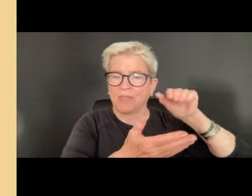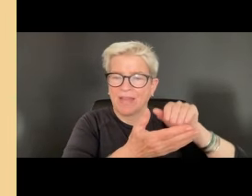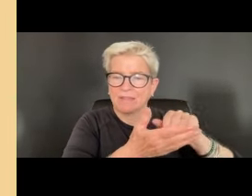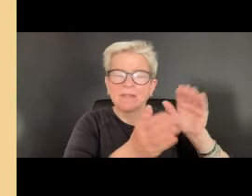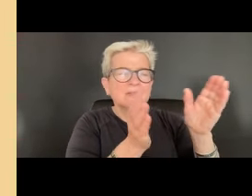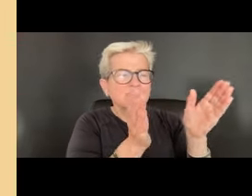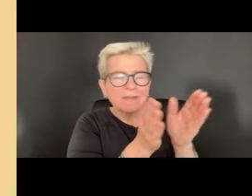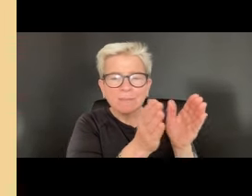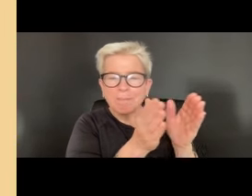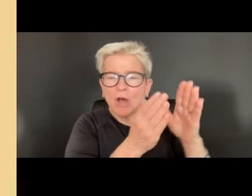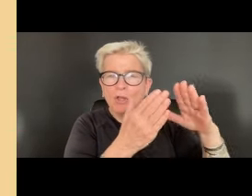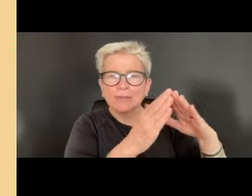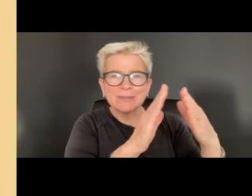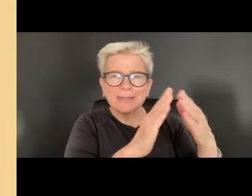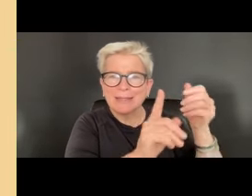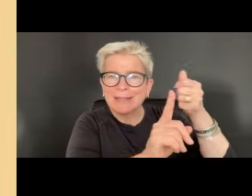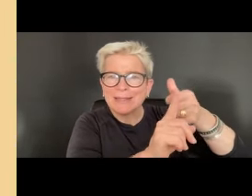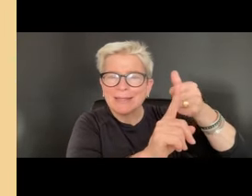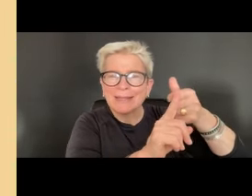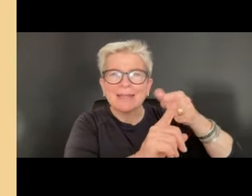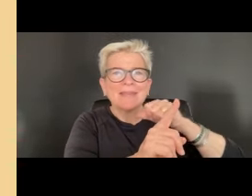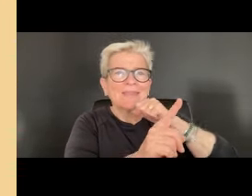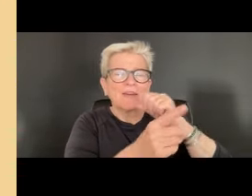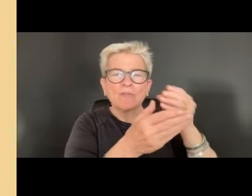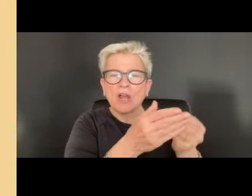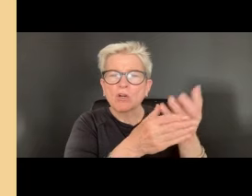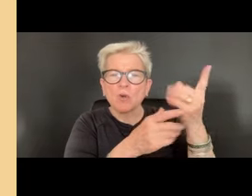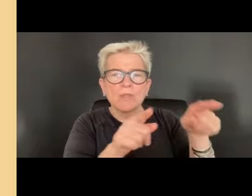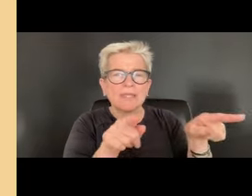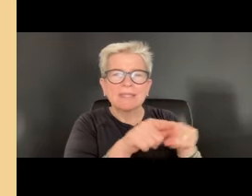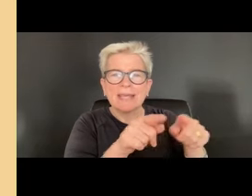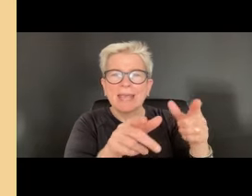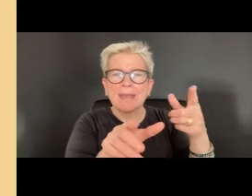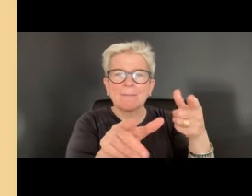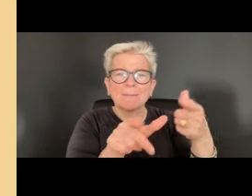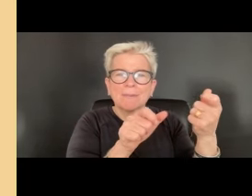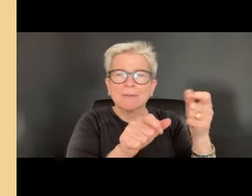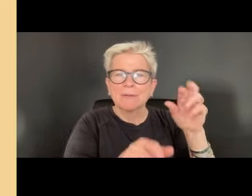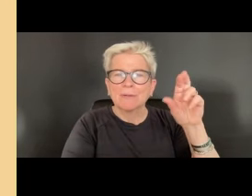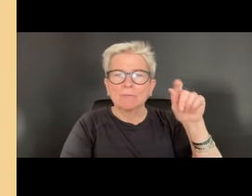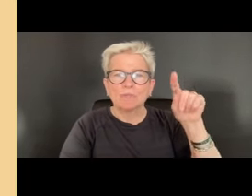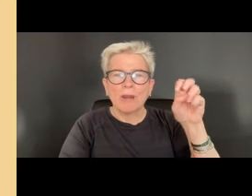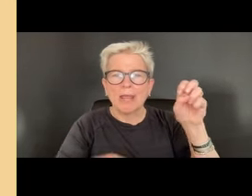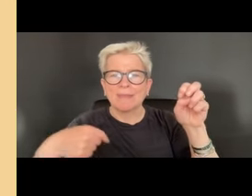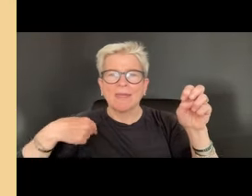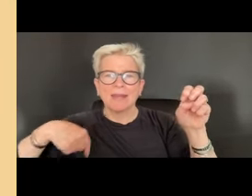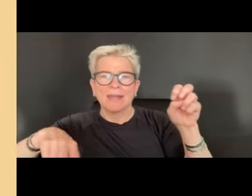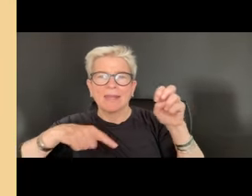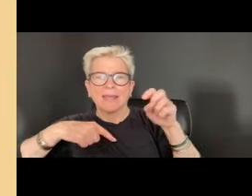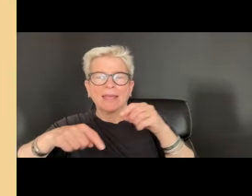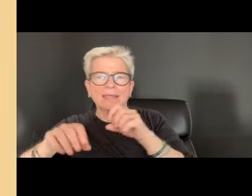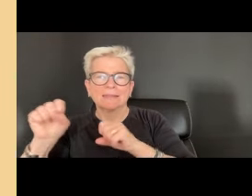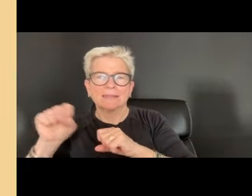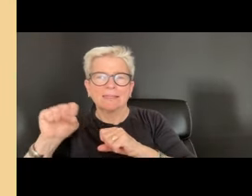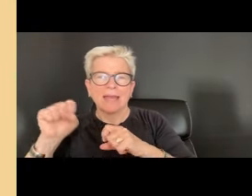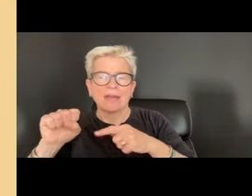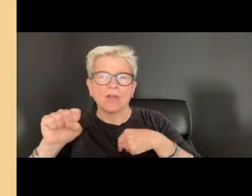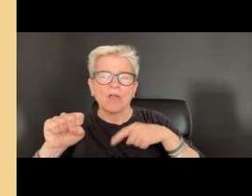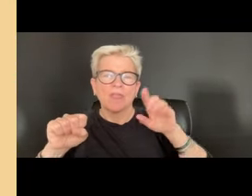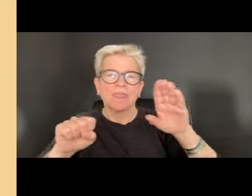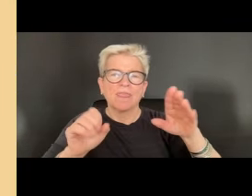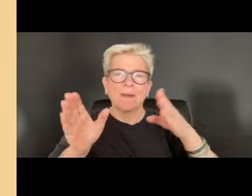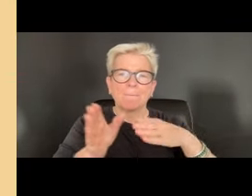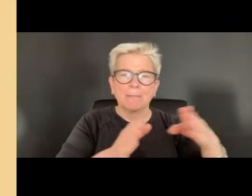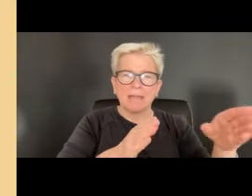city. They haven't been growing nearly as fast as Seattle has. We've been adding much more housing than Bellevue, and their plan is right sized to reflect